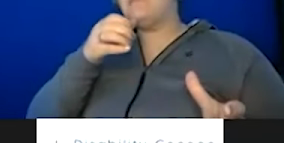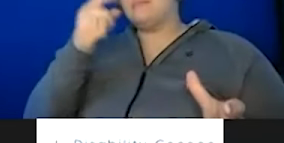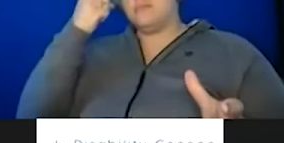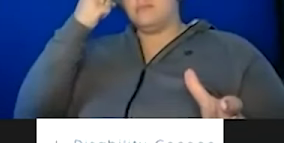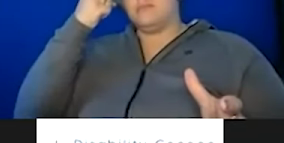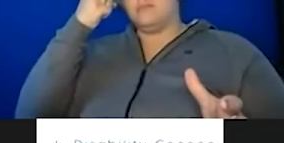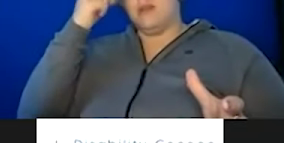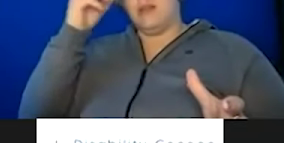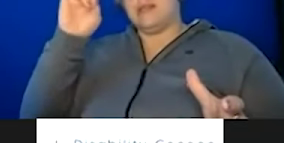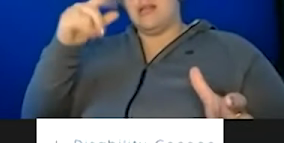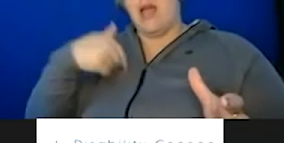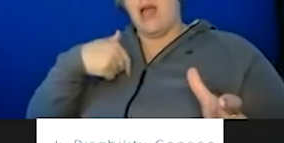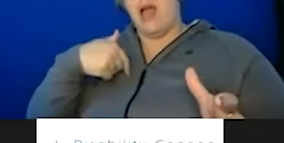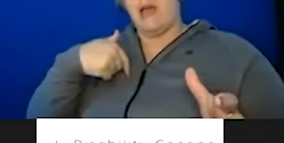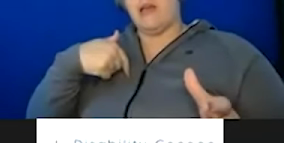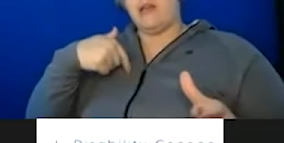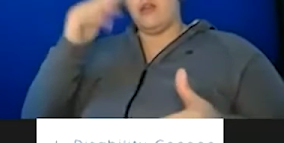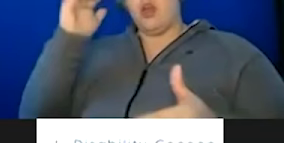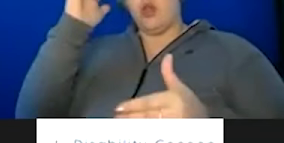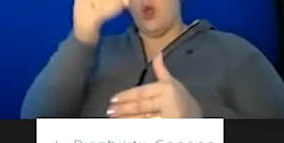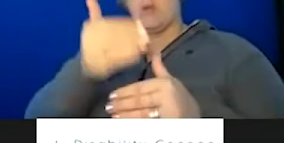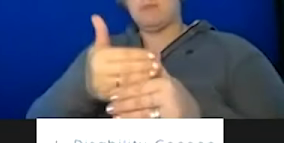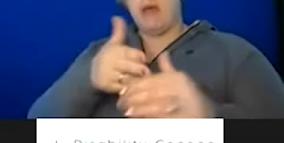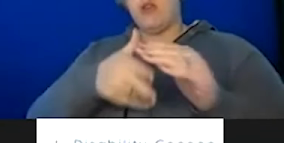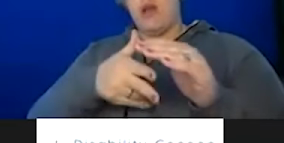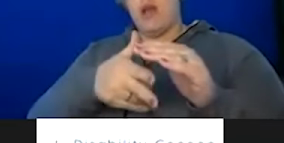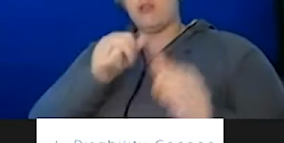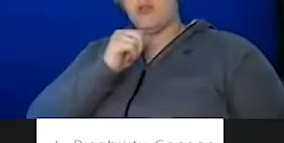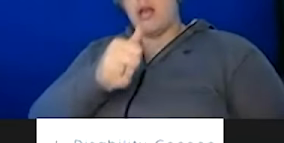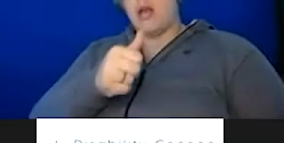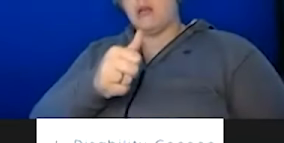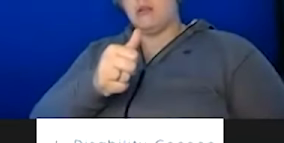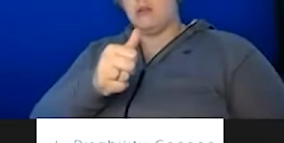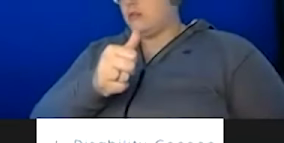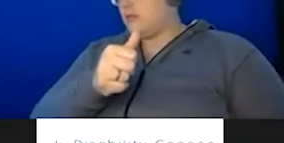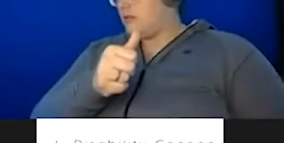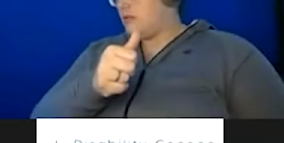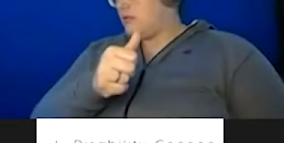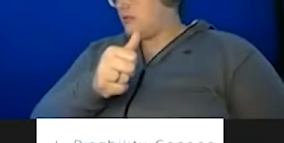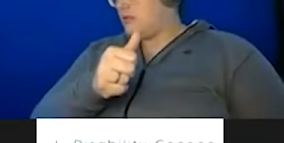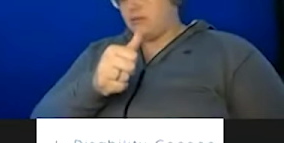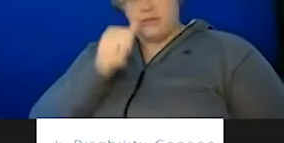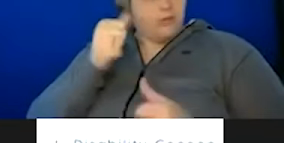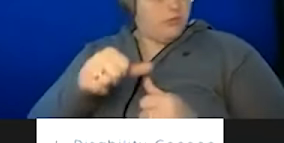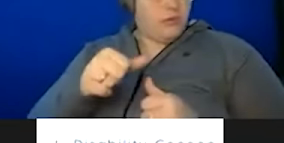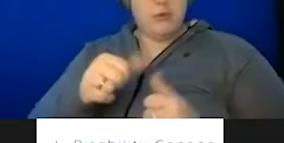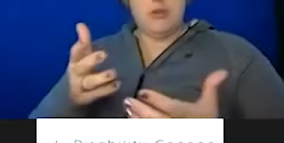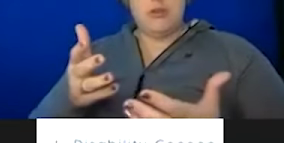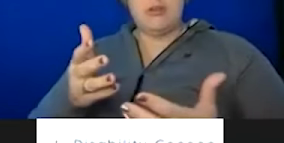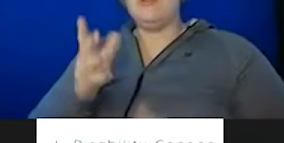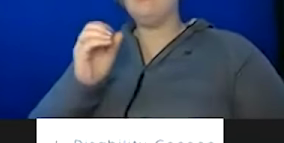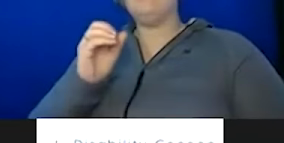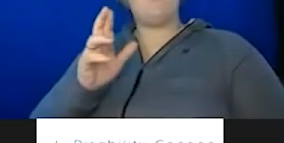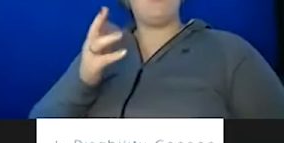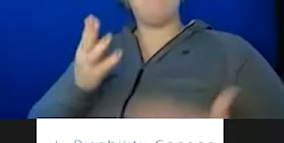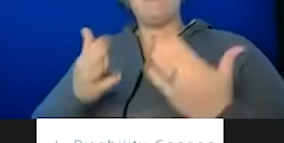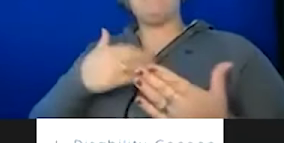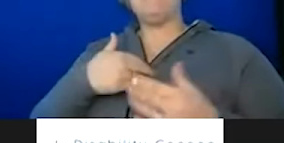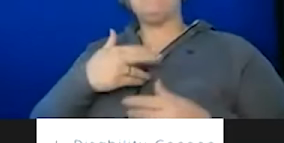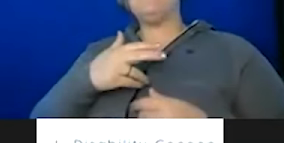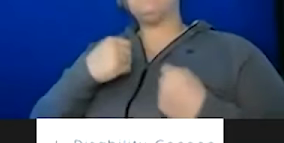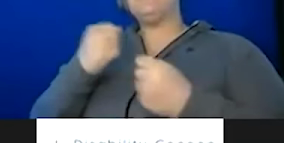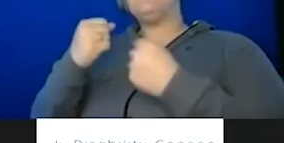life of you, you can't remember. Or you get 2 blocks away from the house and do the same thing. Did I close the garage door? And then you end